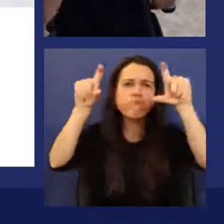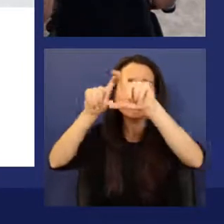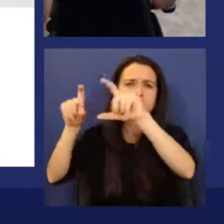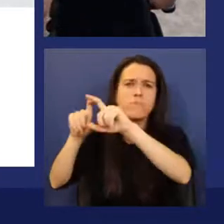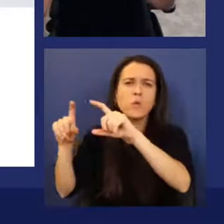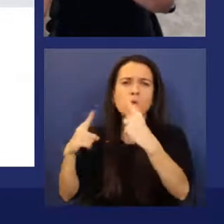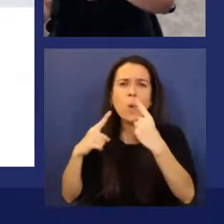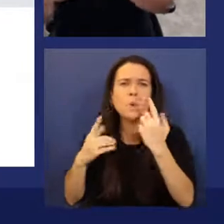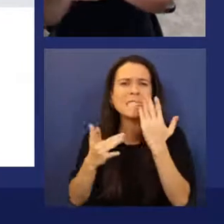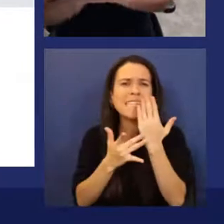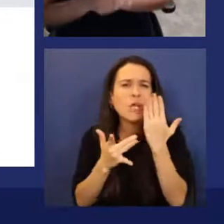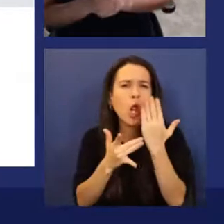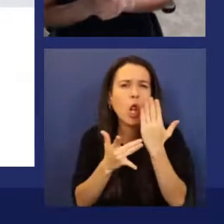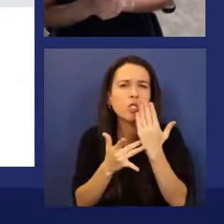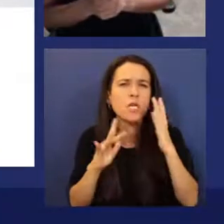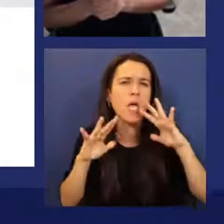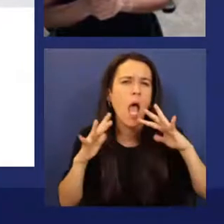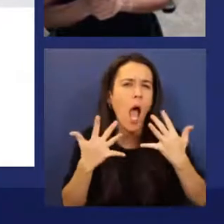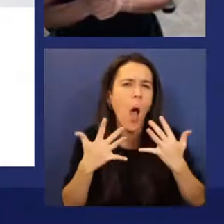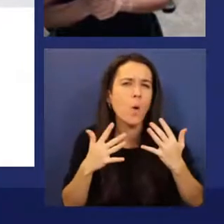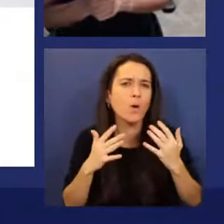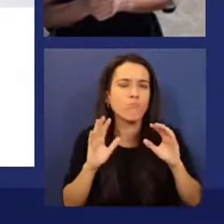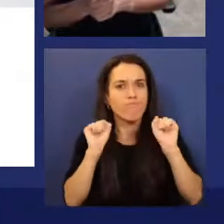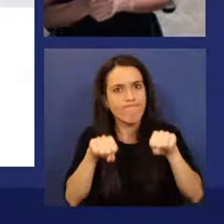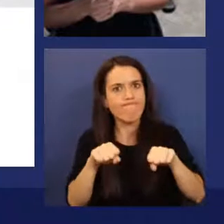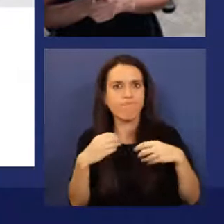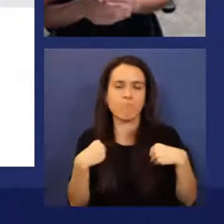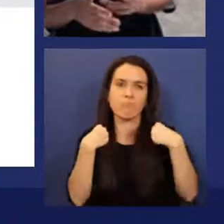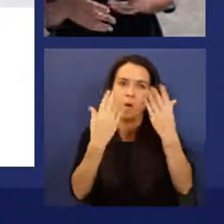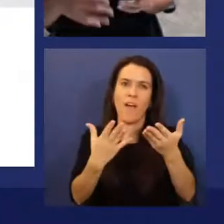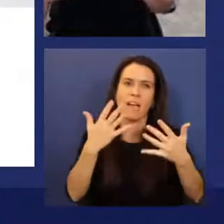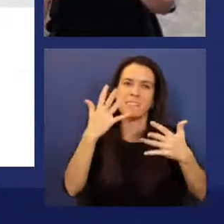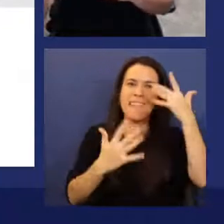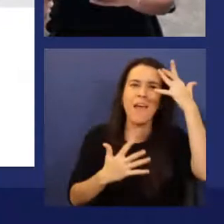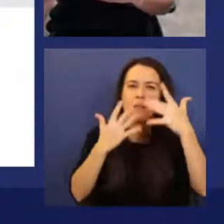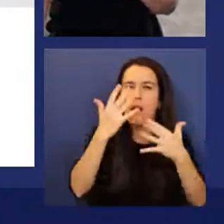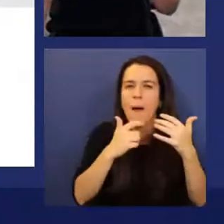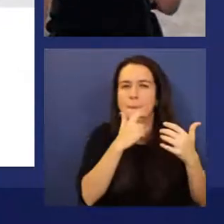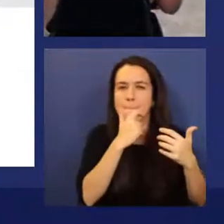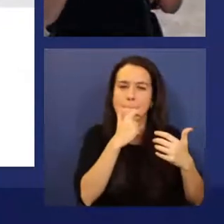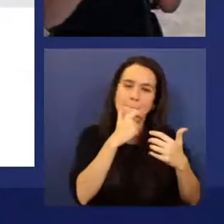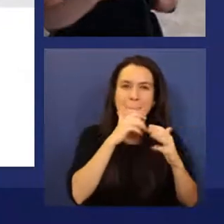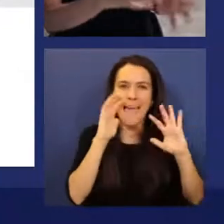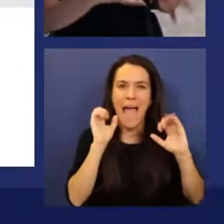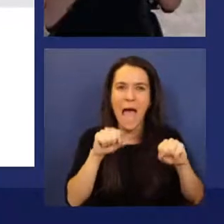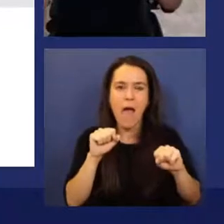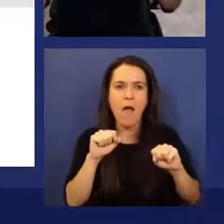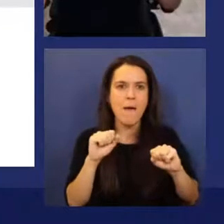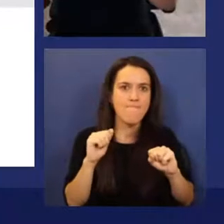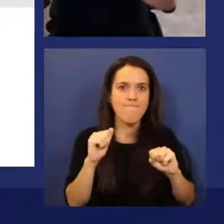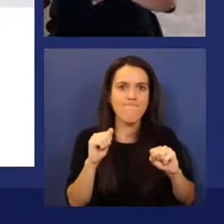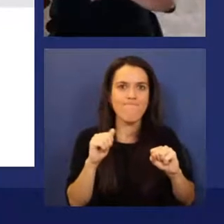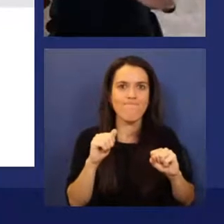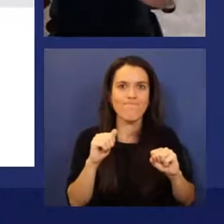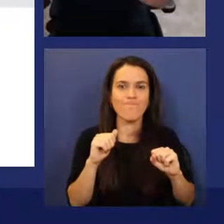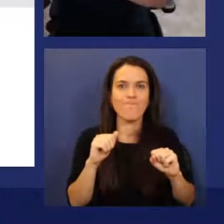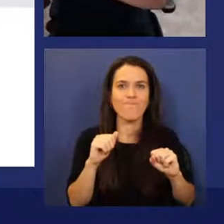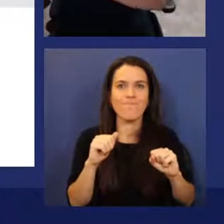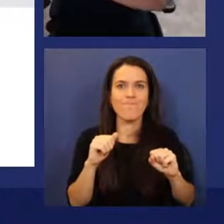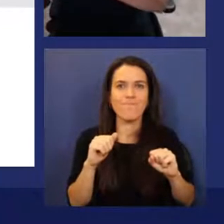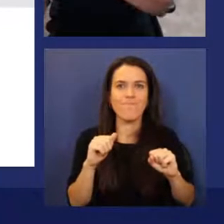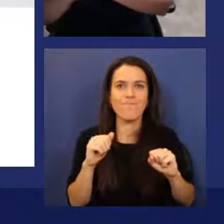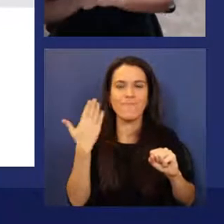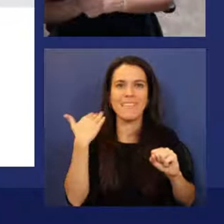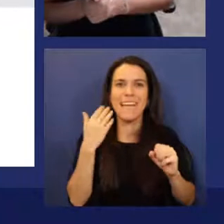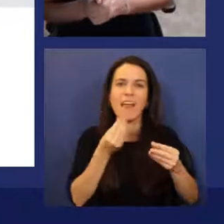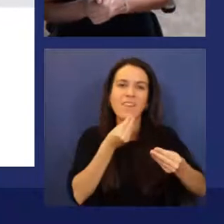how can you derive insights using data, and how can you actually go from descriptive to predictive